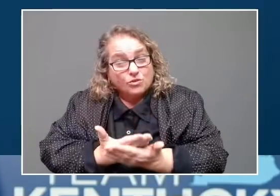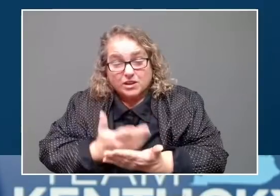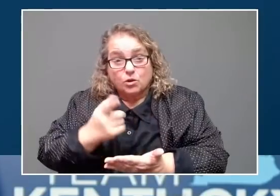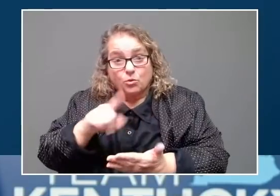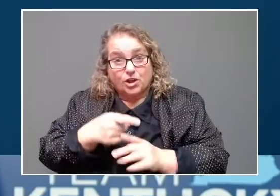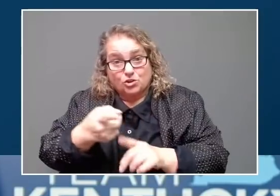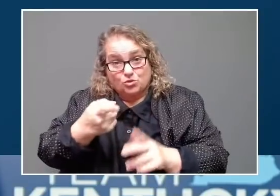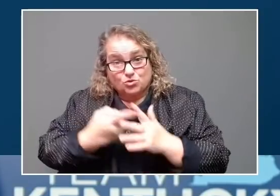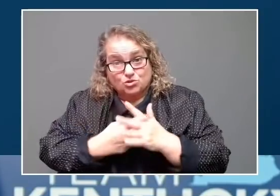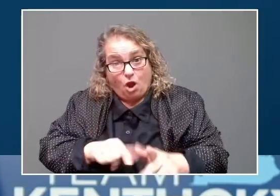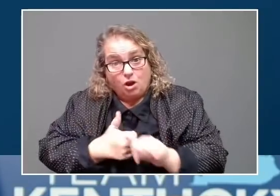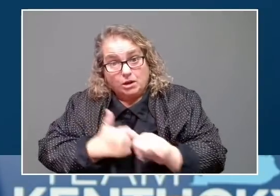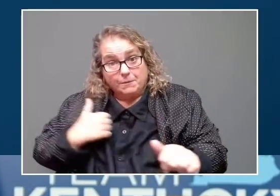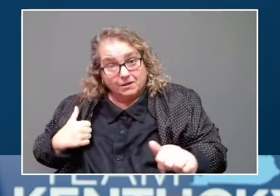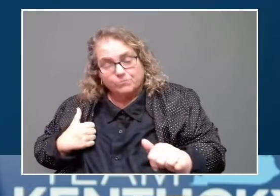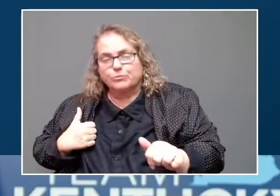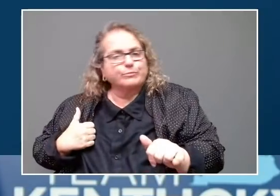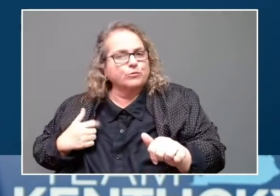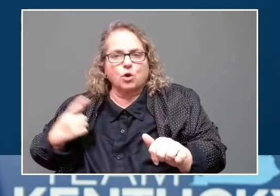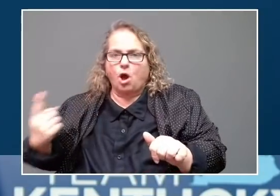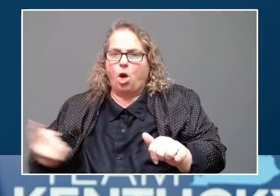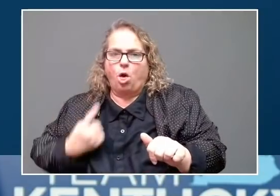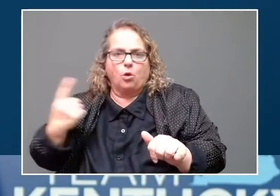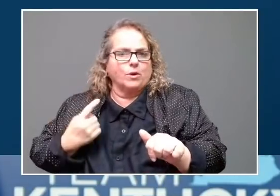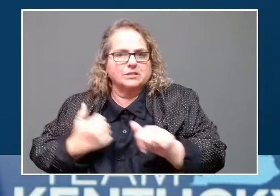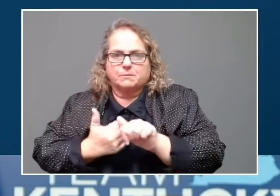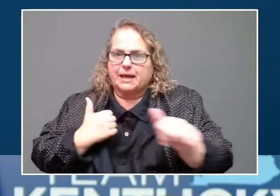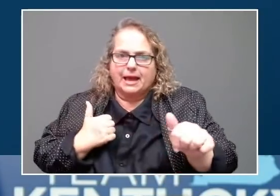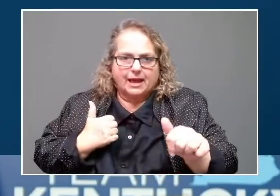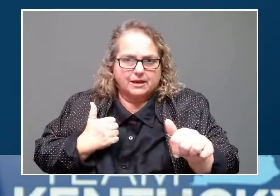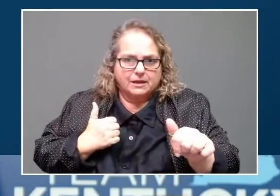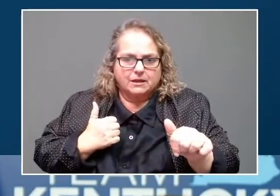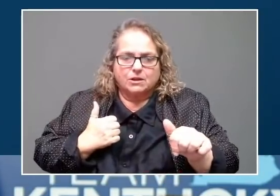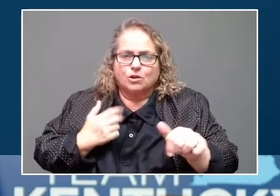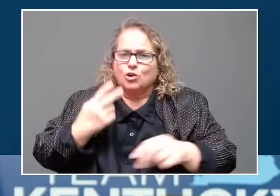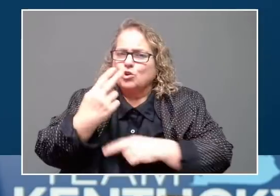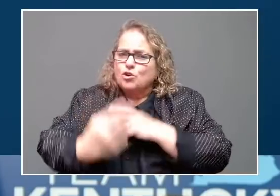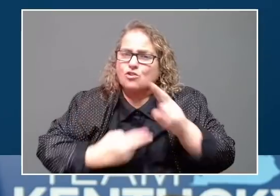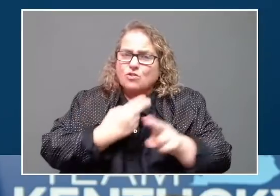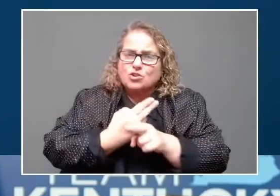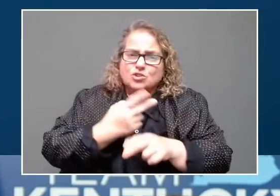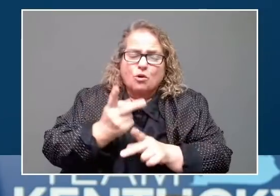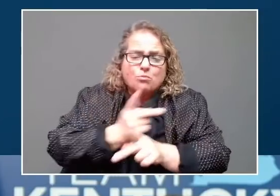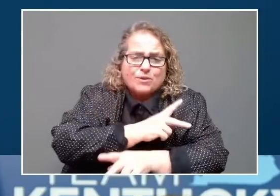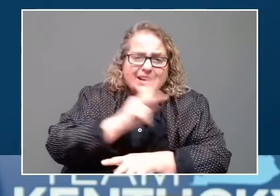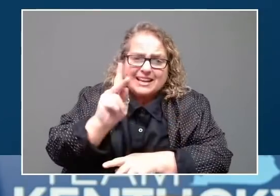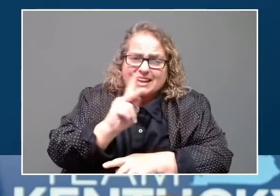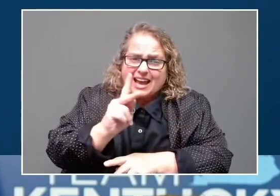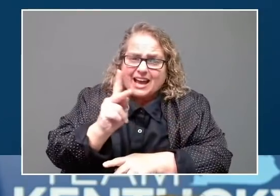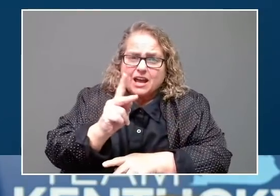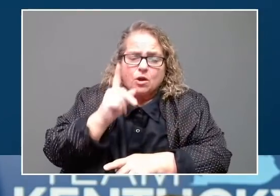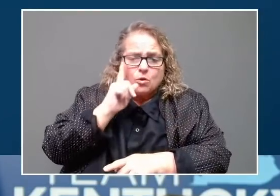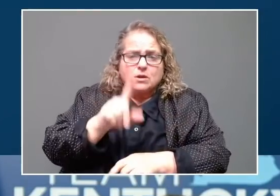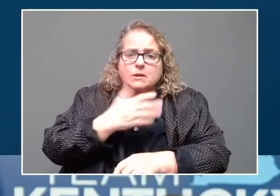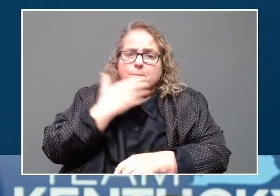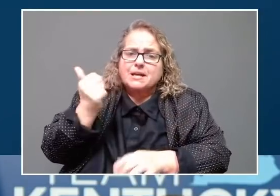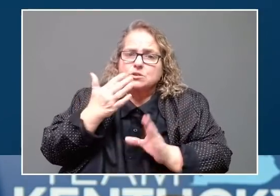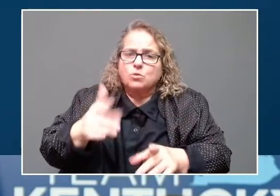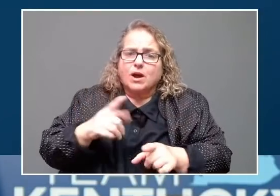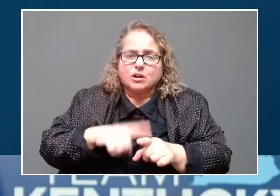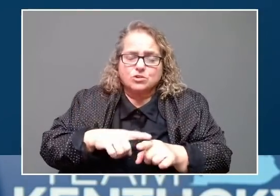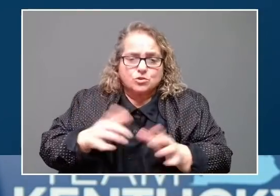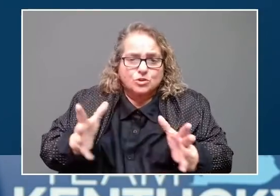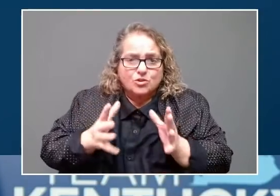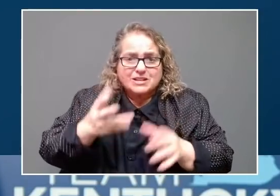behind the 8 ball. Universal pre-K is the best way to ensure high school seniors graduate ready for college and for the